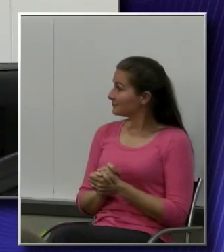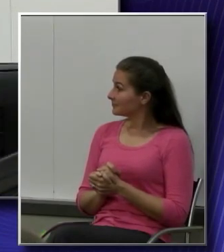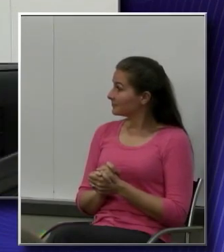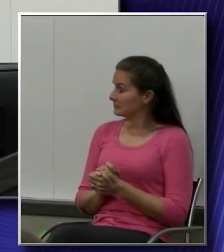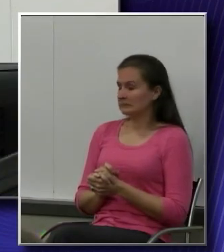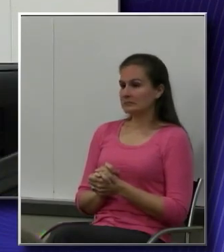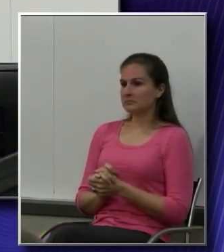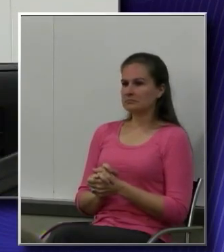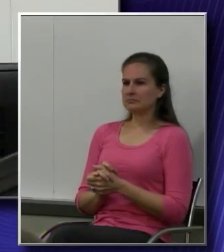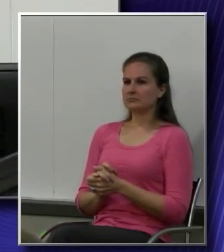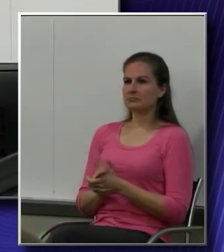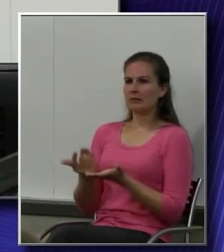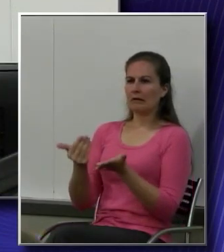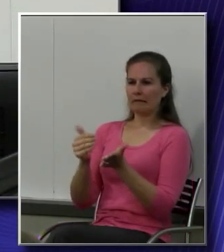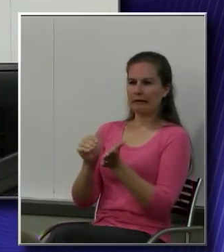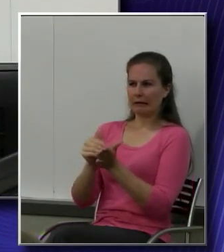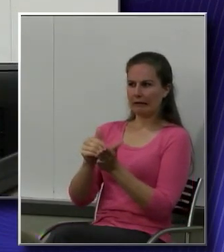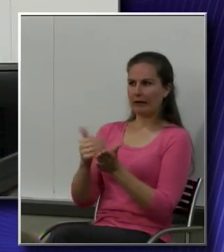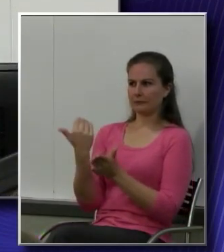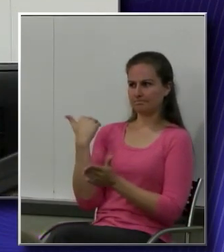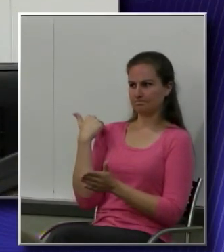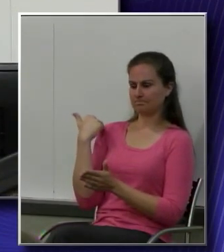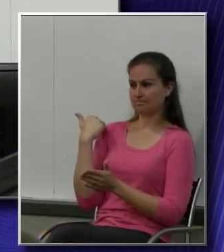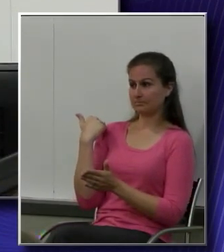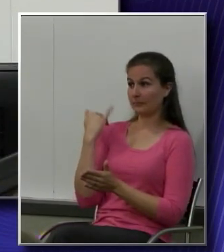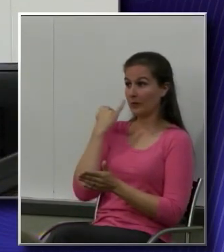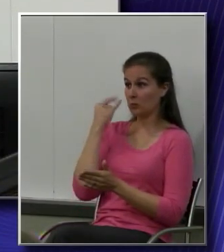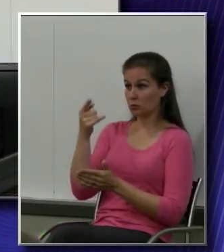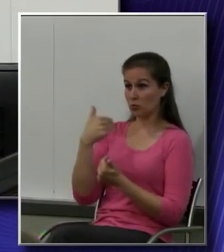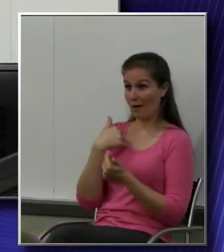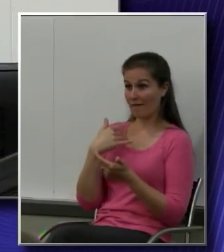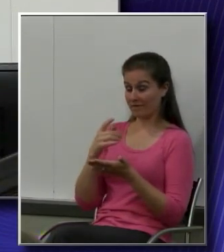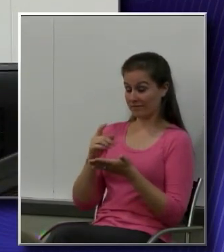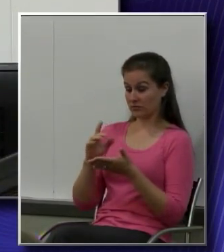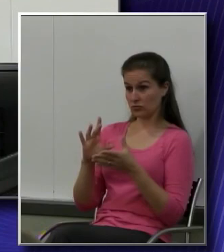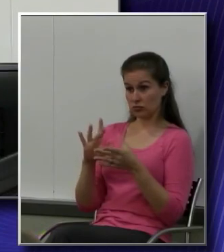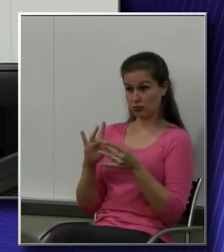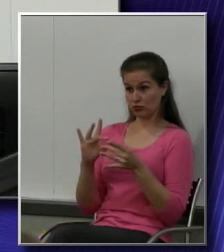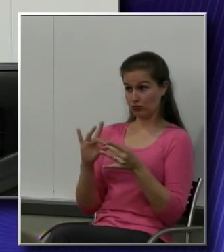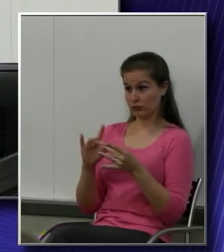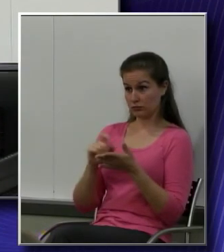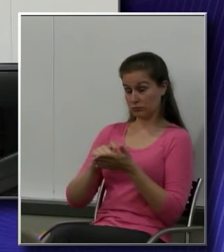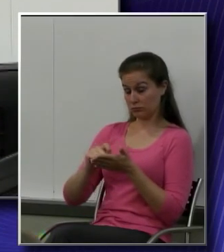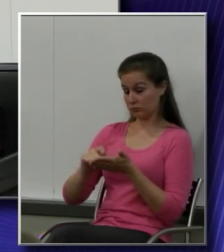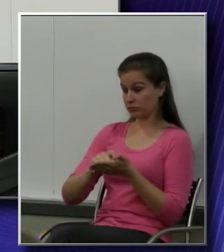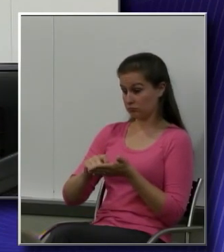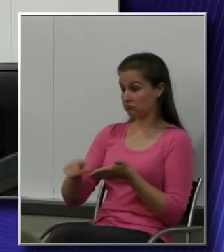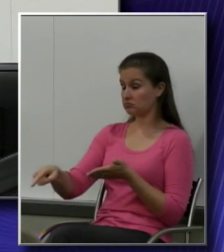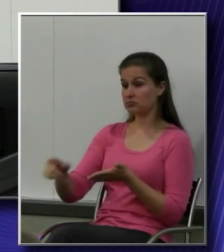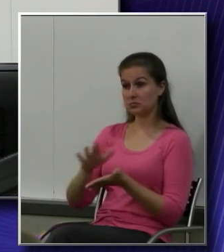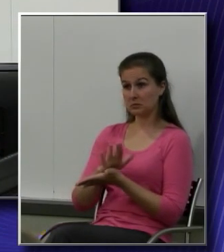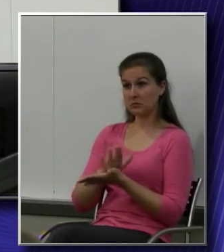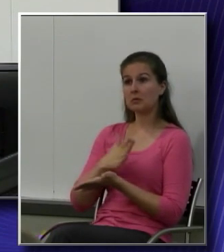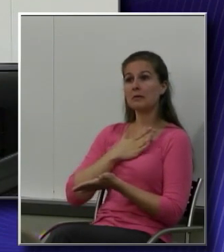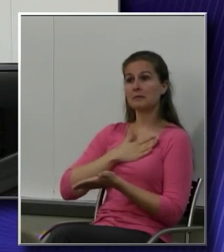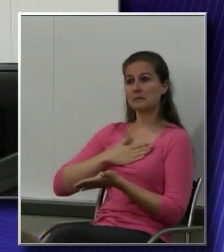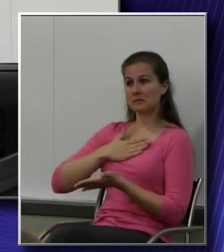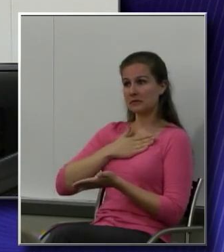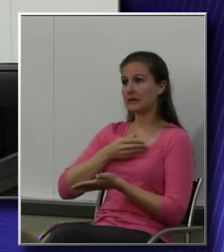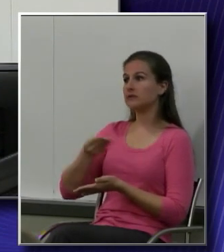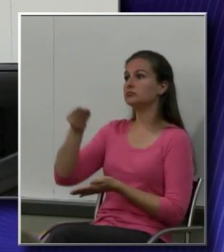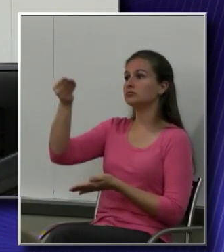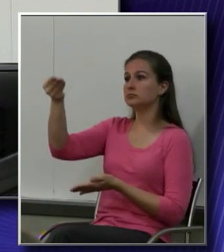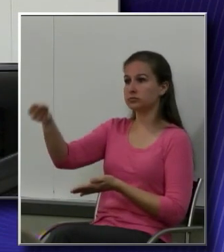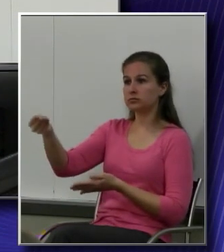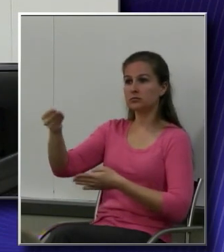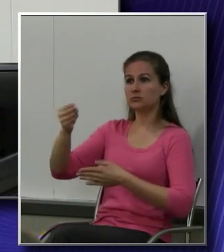Just a reminder again, if you have written comments you'd like to leave with us tonight via the comment cards, you can please leave those